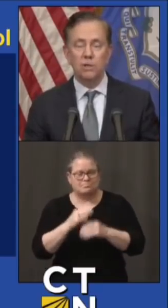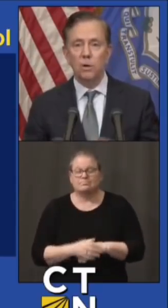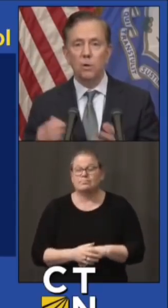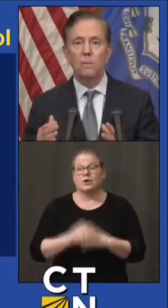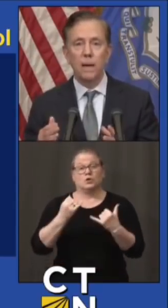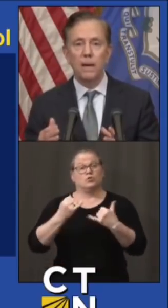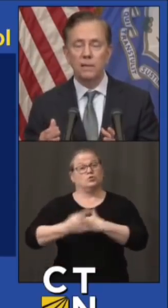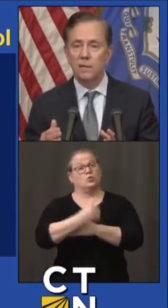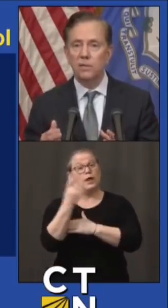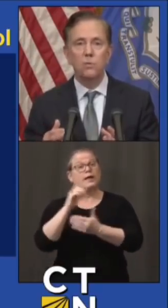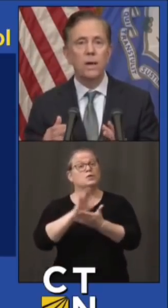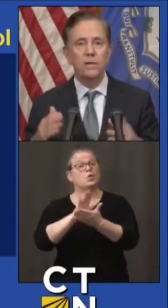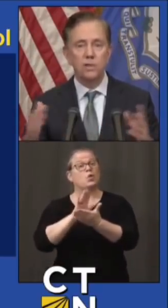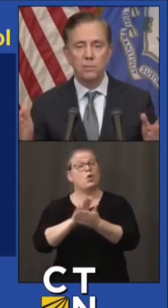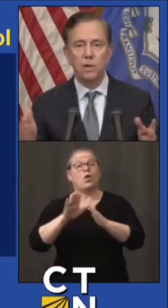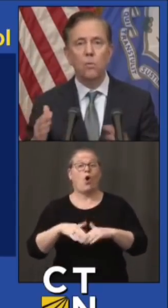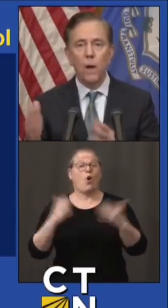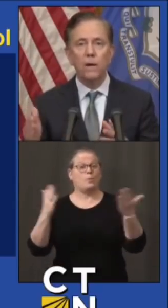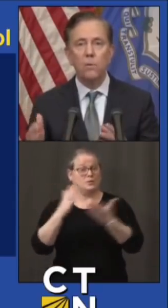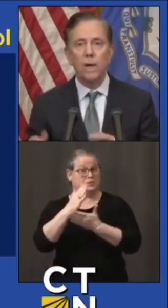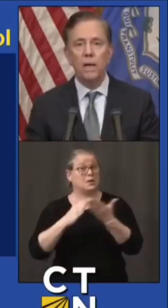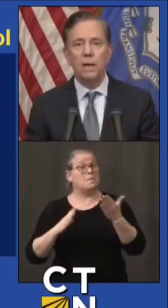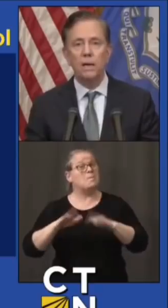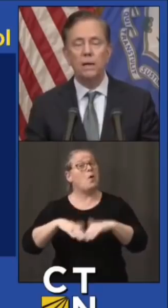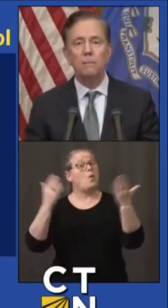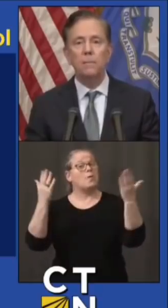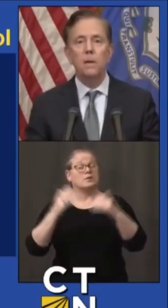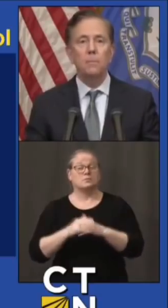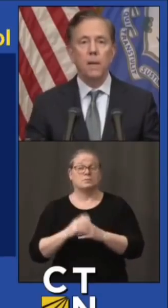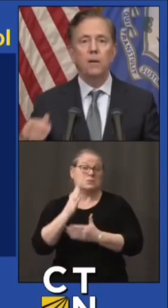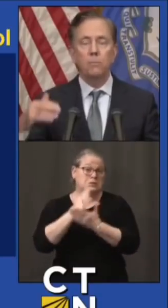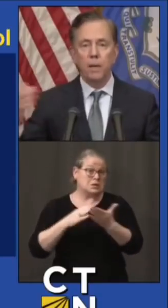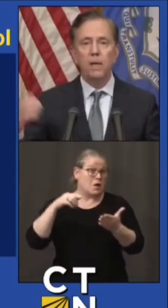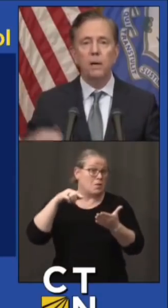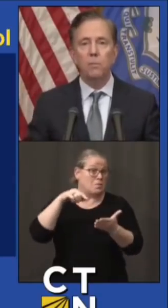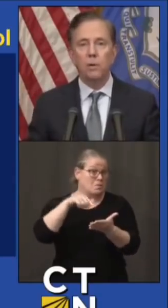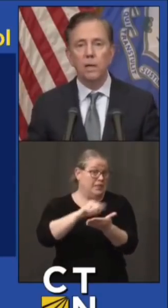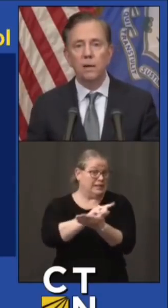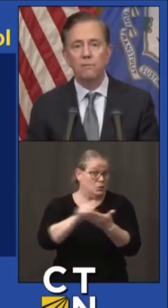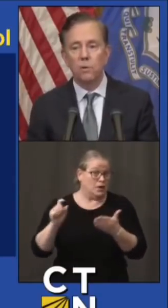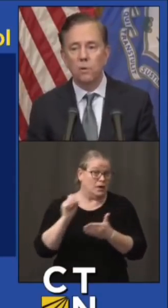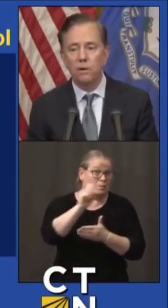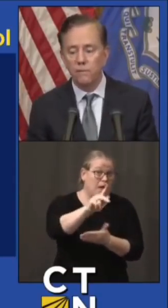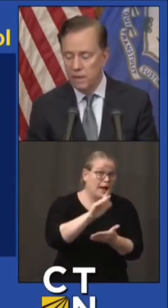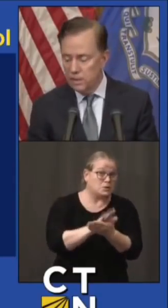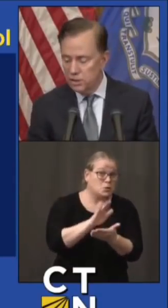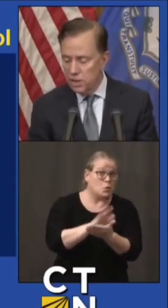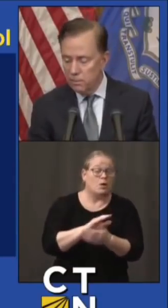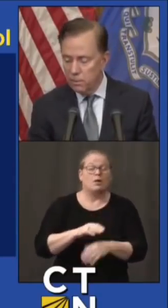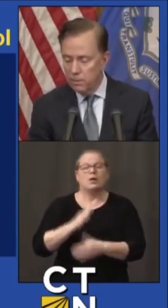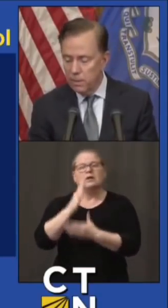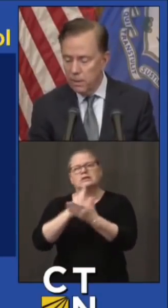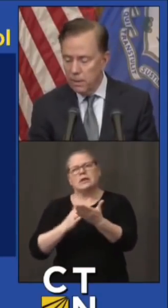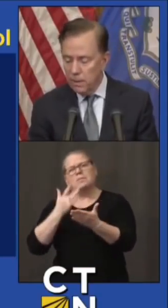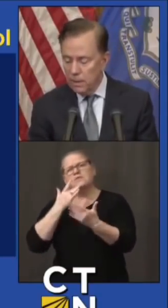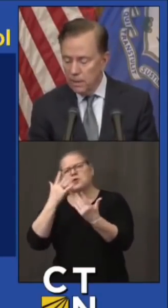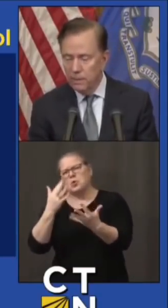And some are going back this week, some are going to wait a week. Many are picking up where they left off in